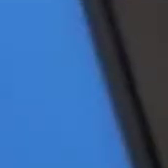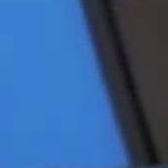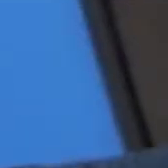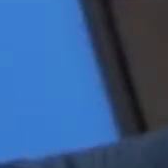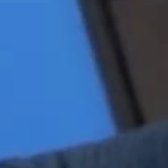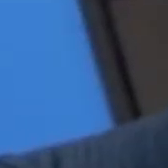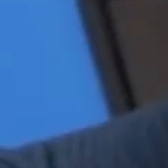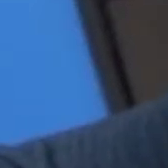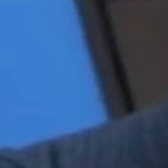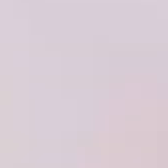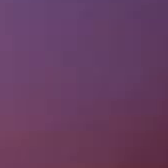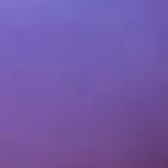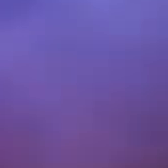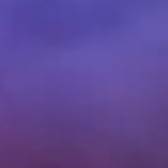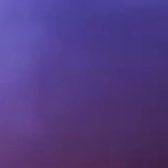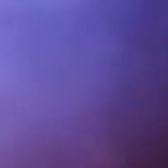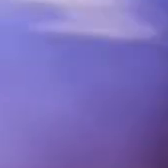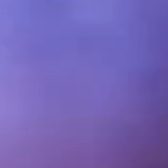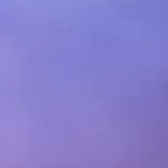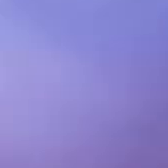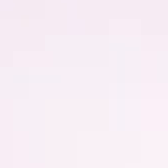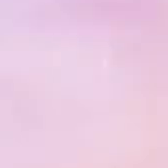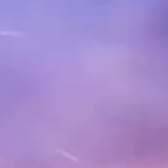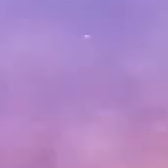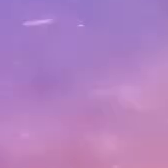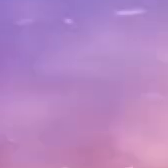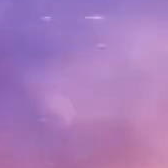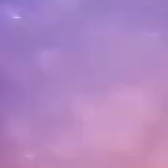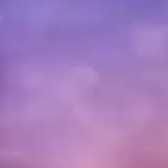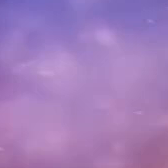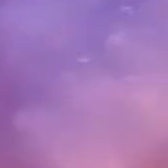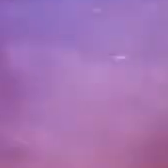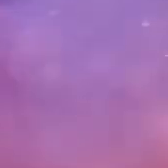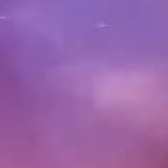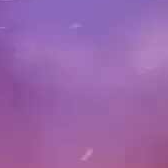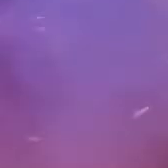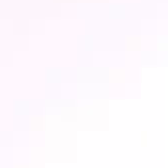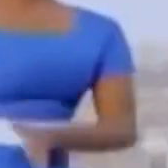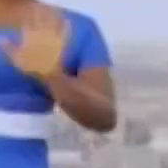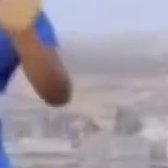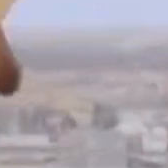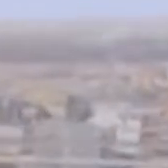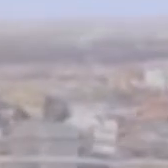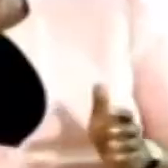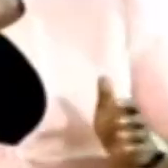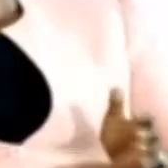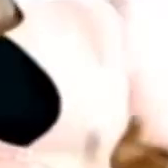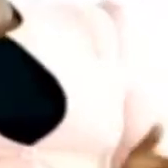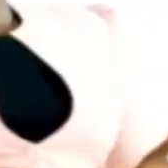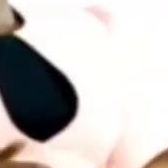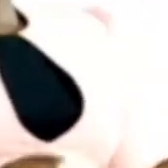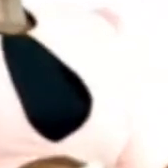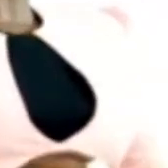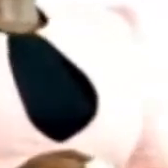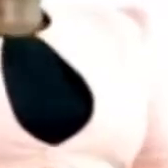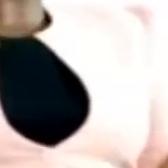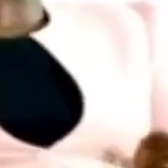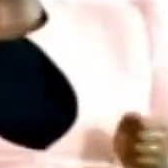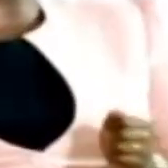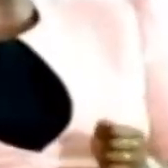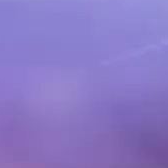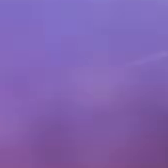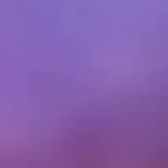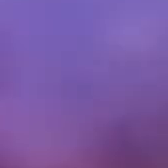need you right. As we bring you Seventh-day Adventist Sermon, Saturdays at